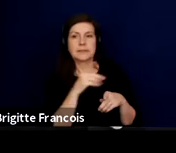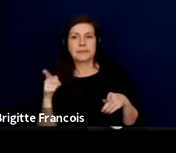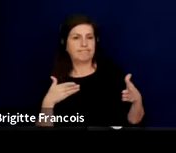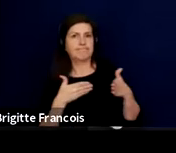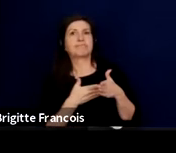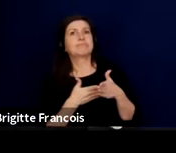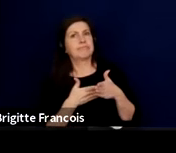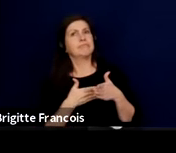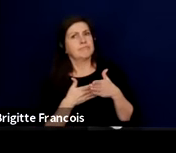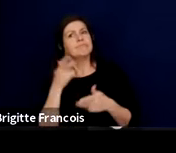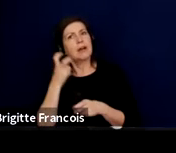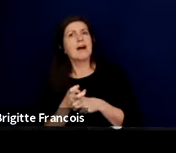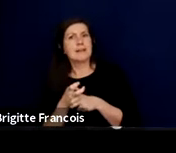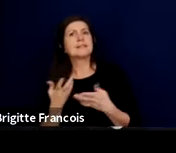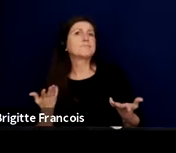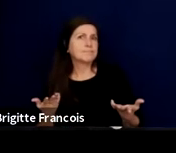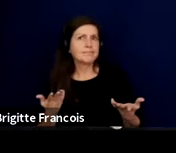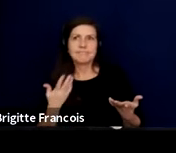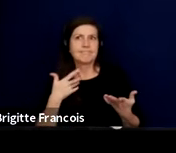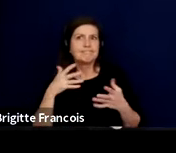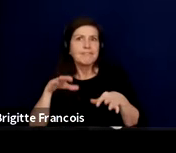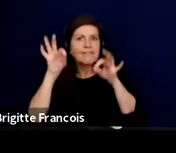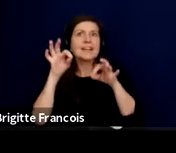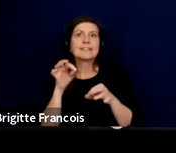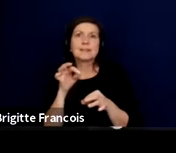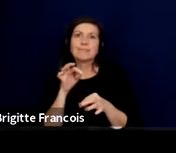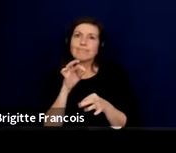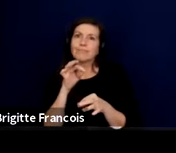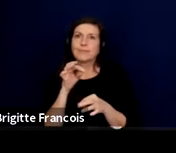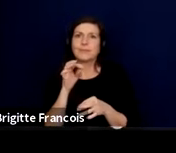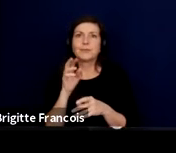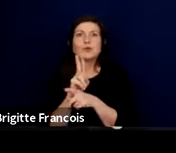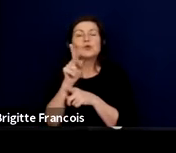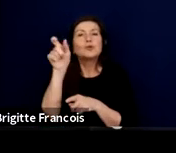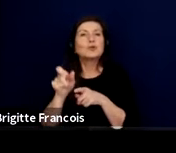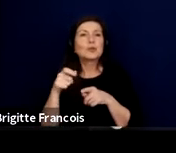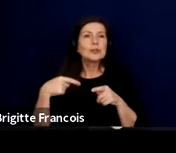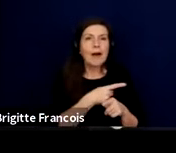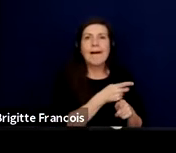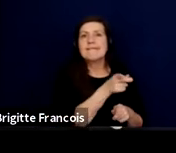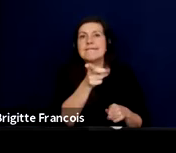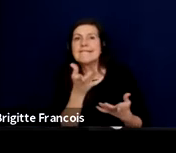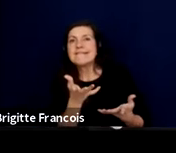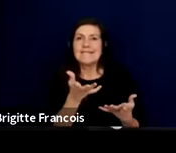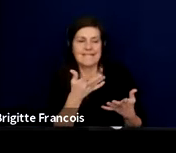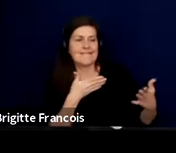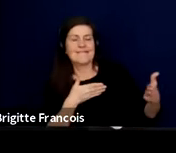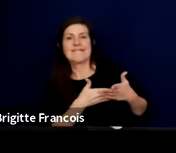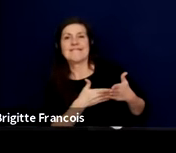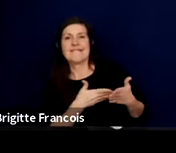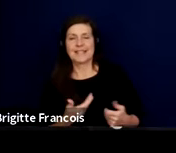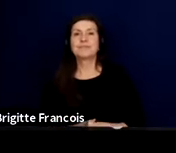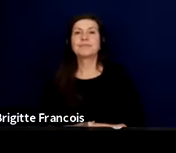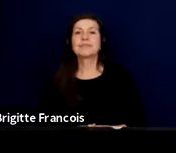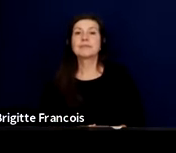Yeah. Because of those reasons. Yeah, thank you very much. Did we have another one,